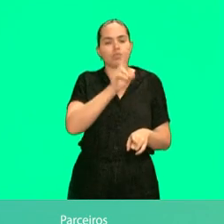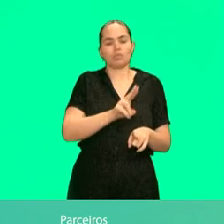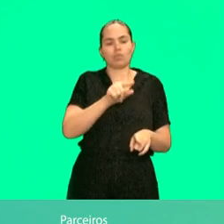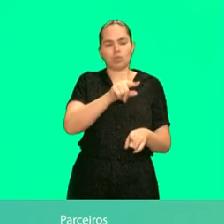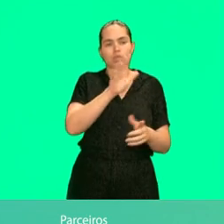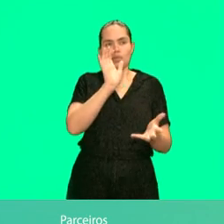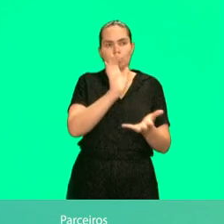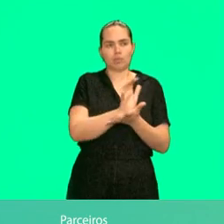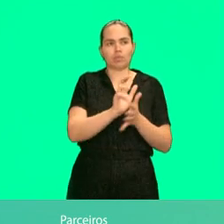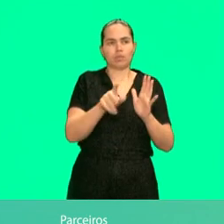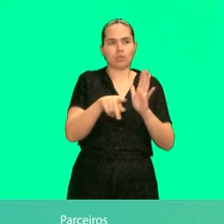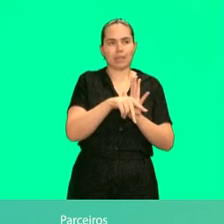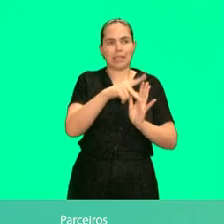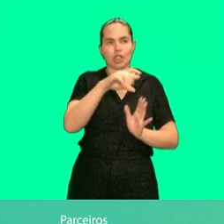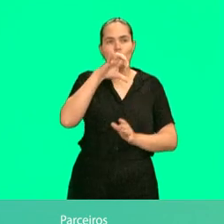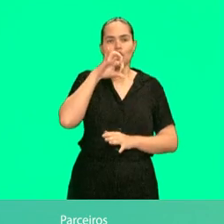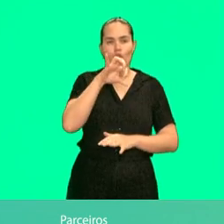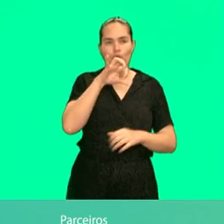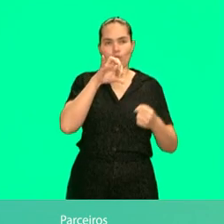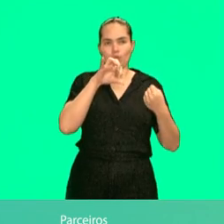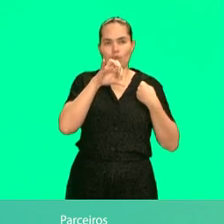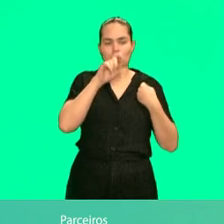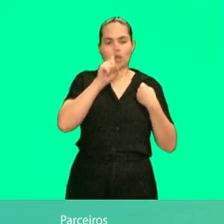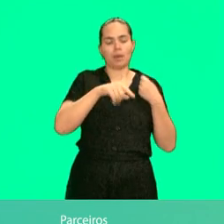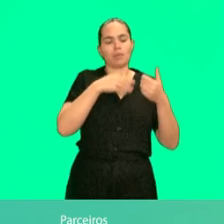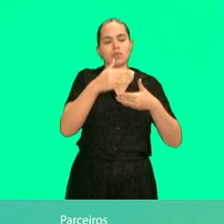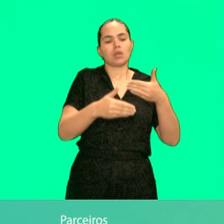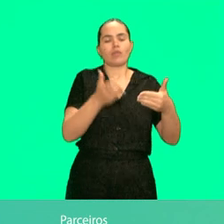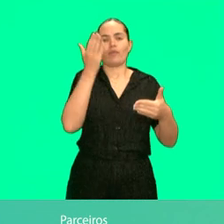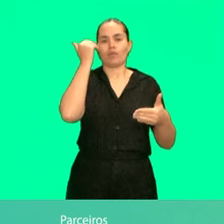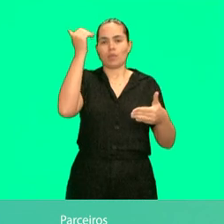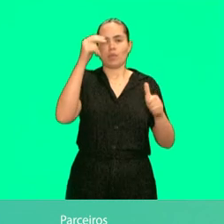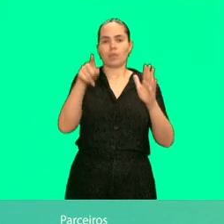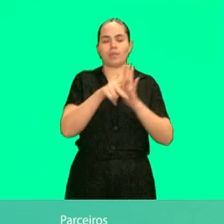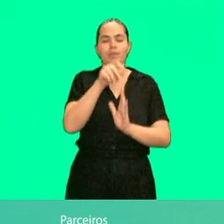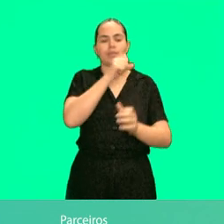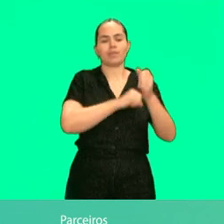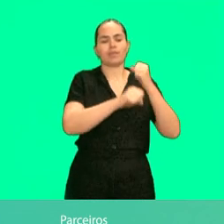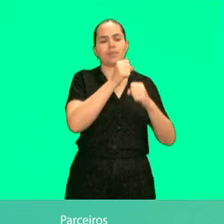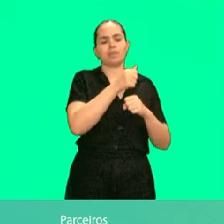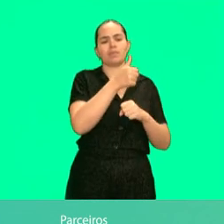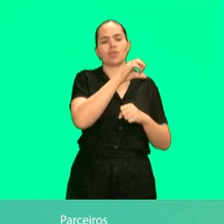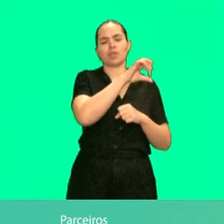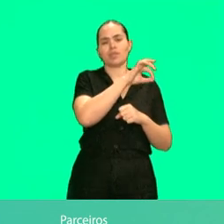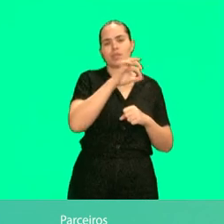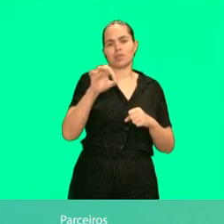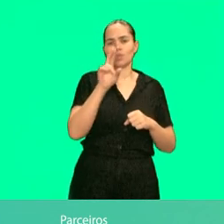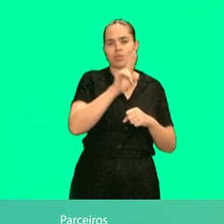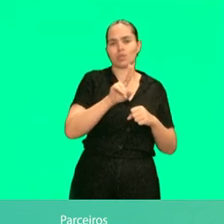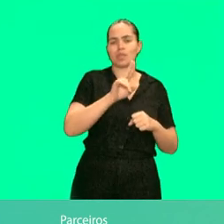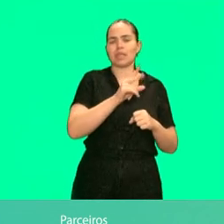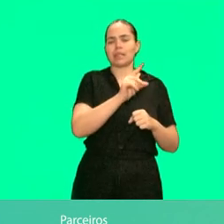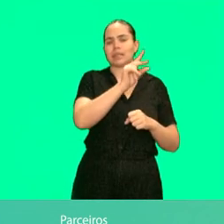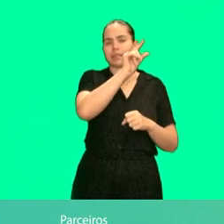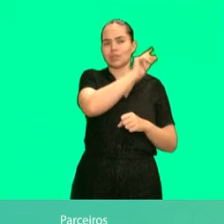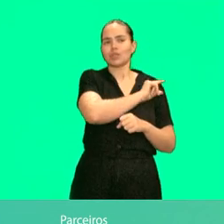well established industry. We have these processes well known